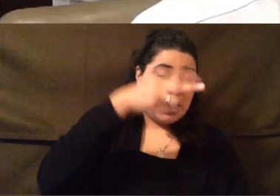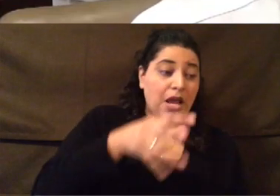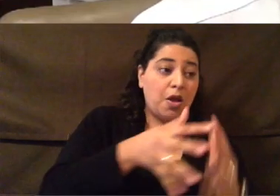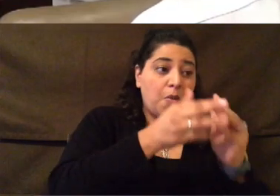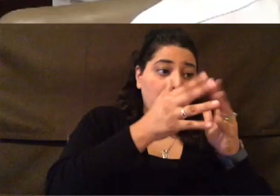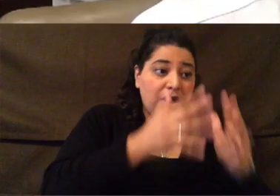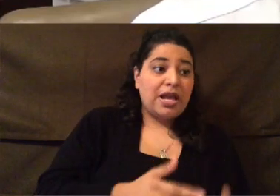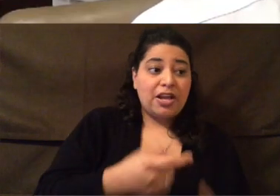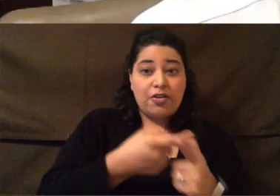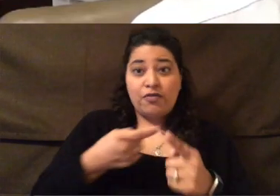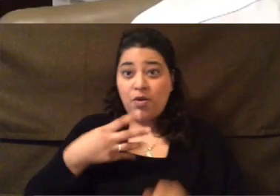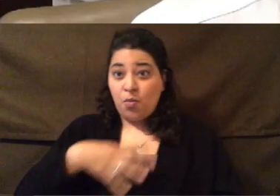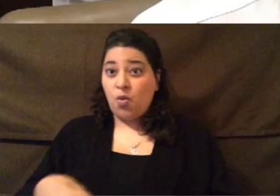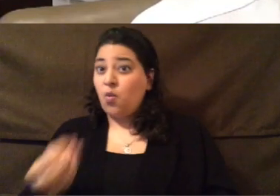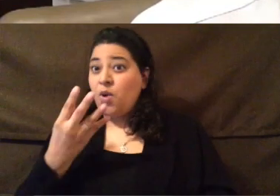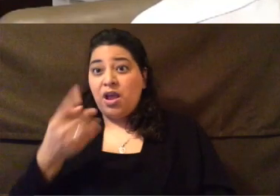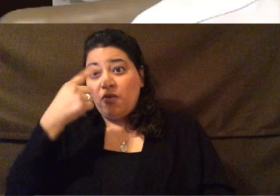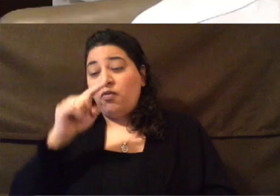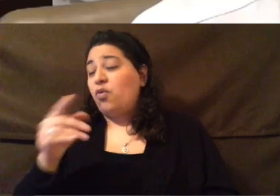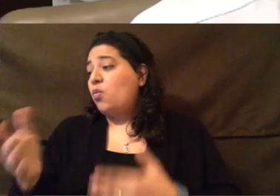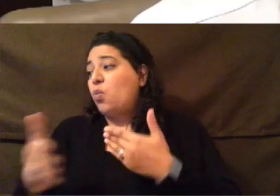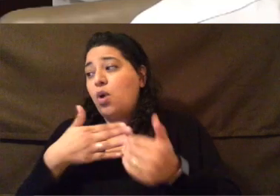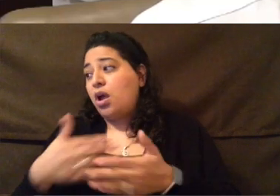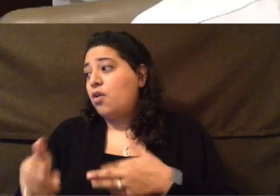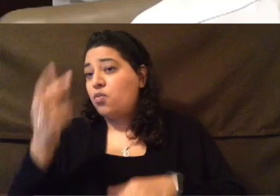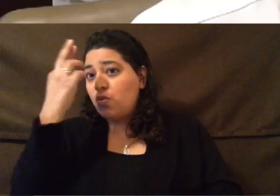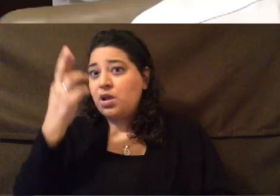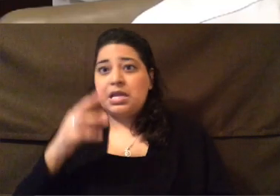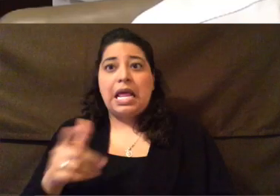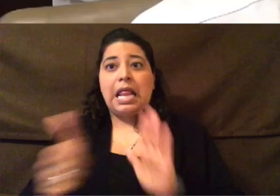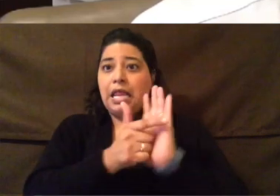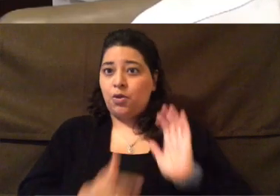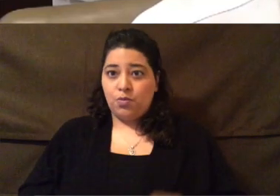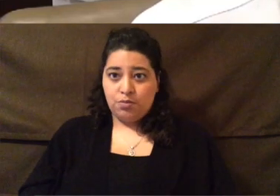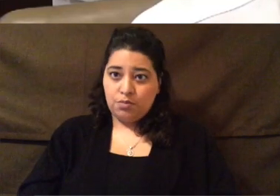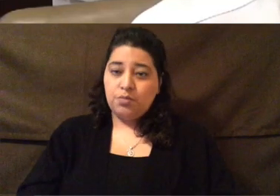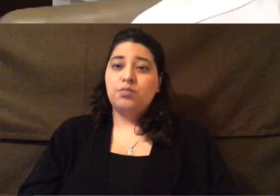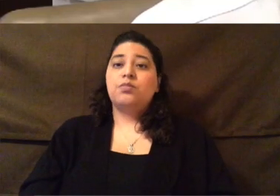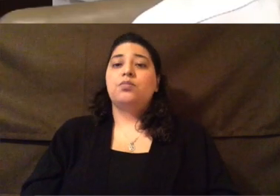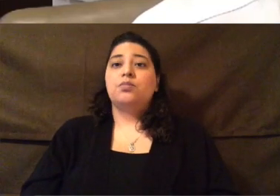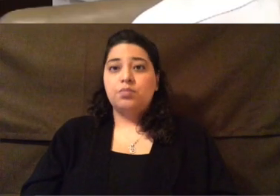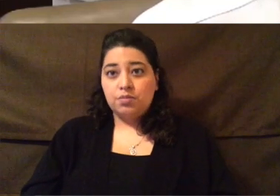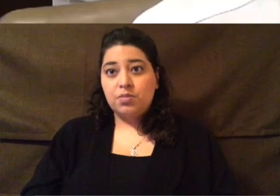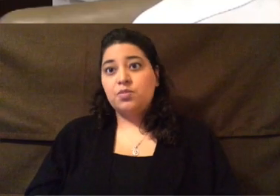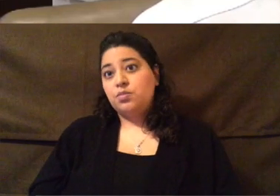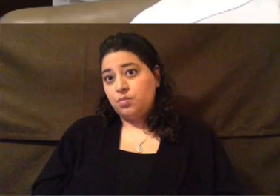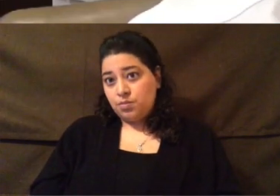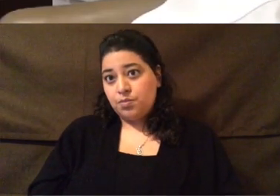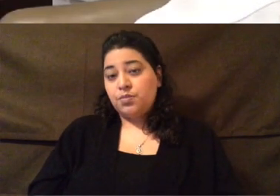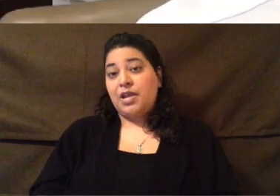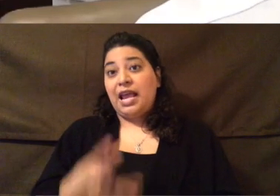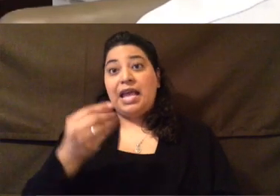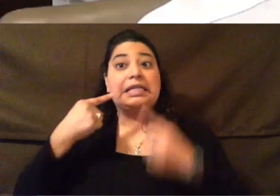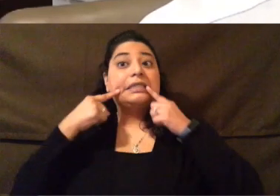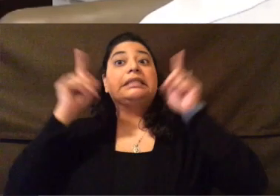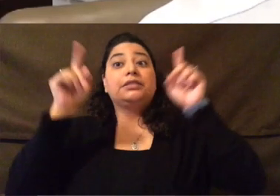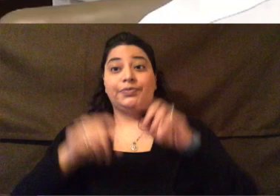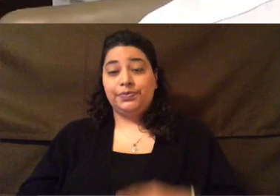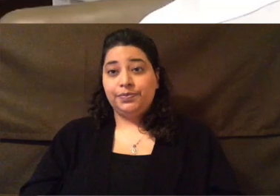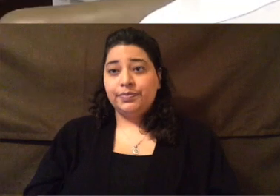separation of Mexican Americans, for whatever purpose, was unlawful. And man, that did